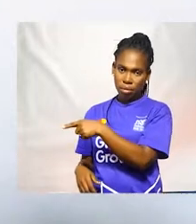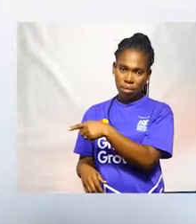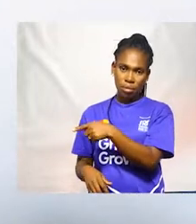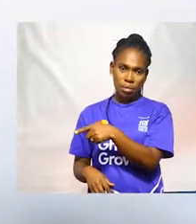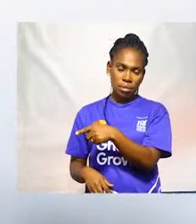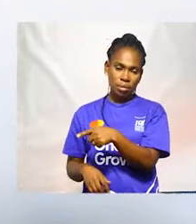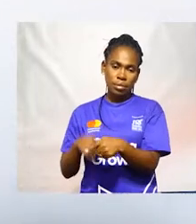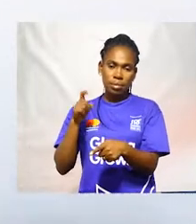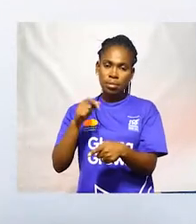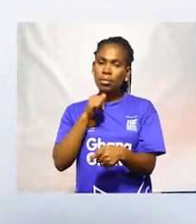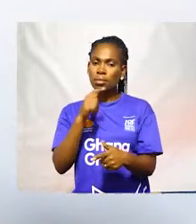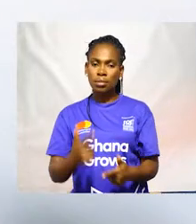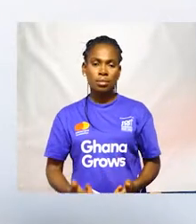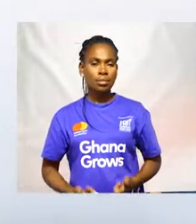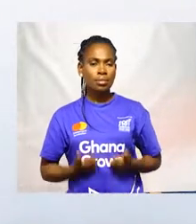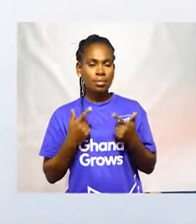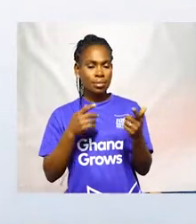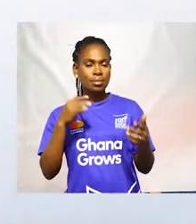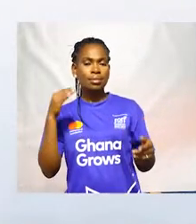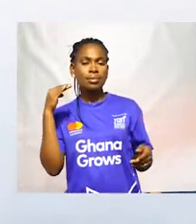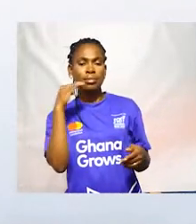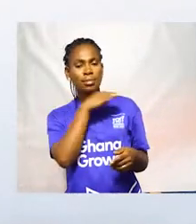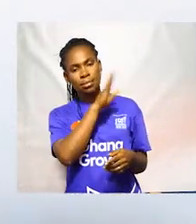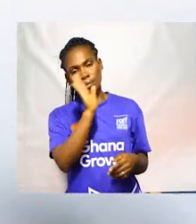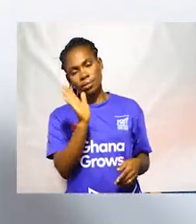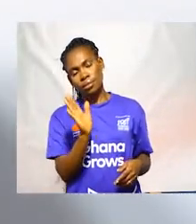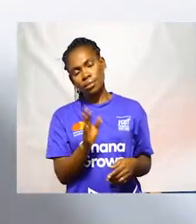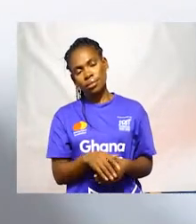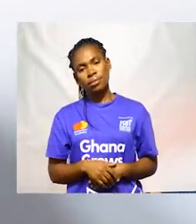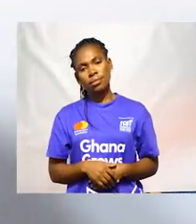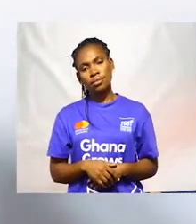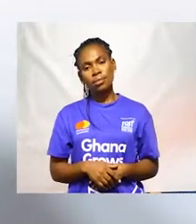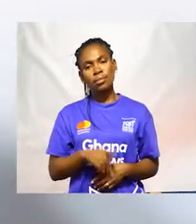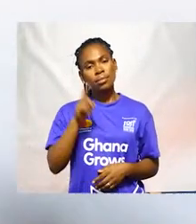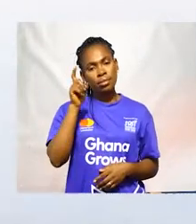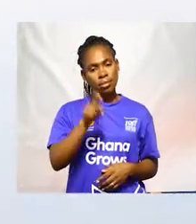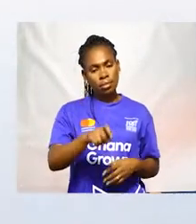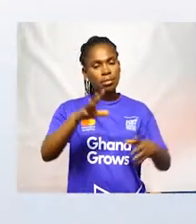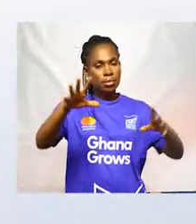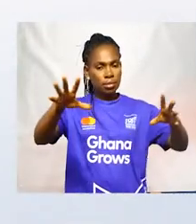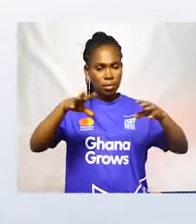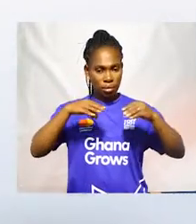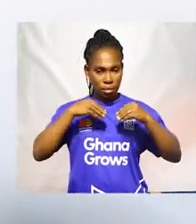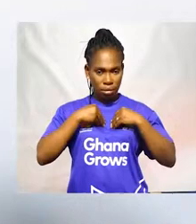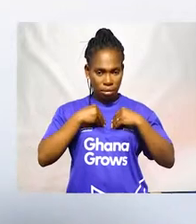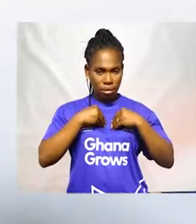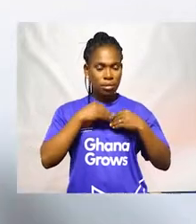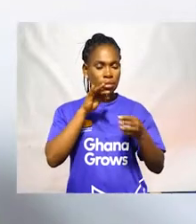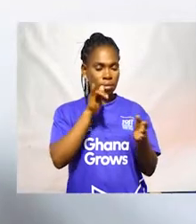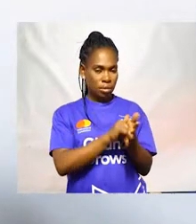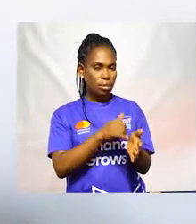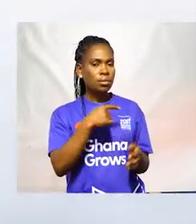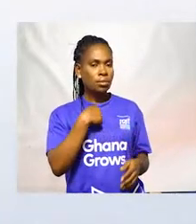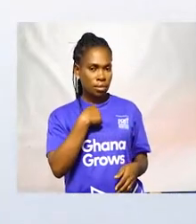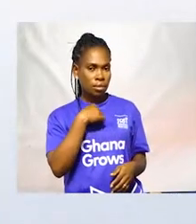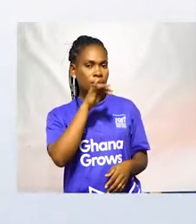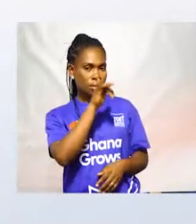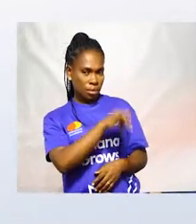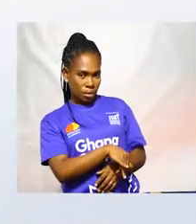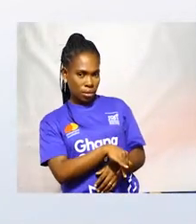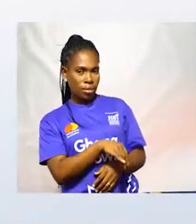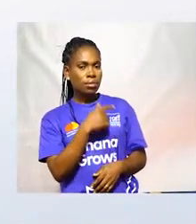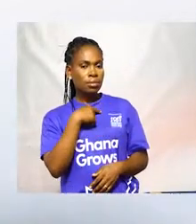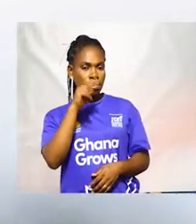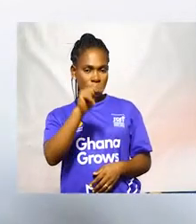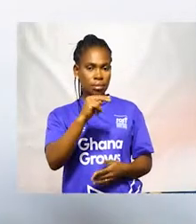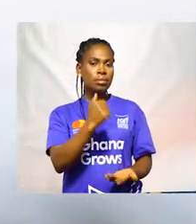lie. Many people try to live a lie, but you need to admit that this is where I am. I need help.